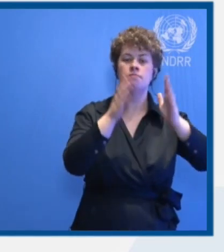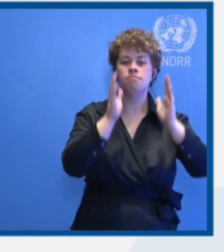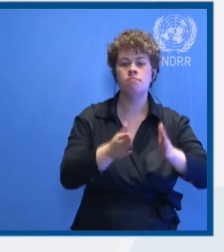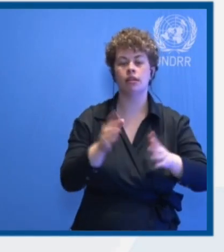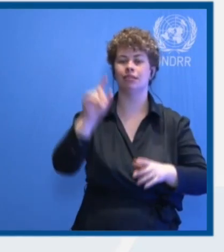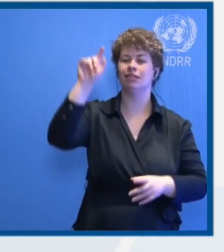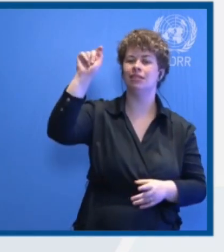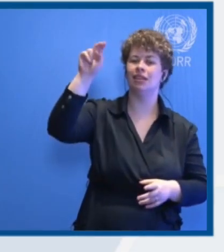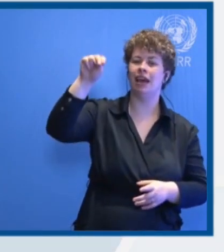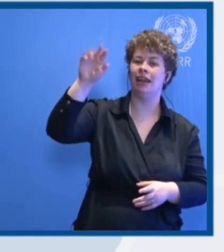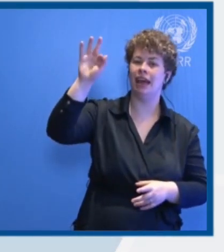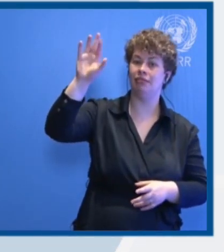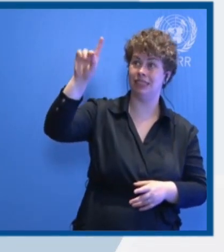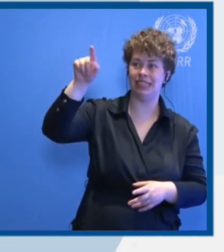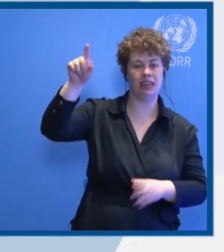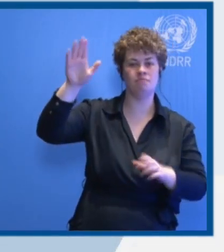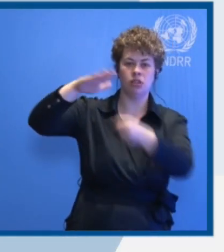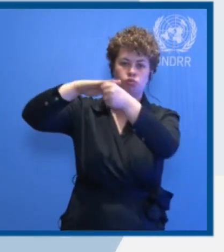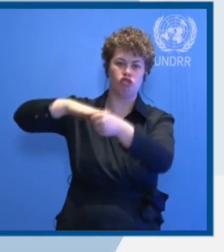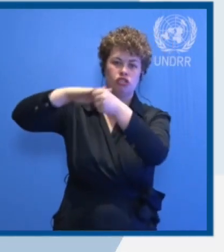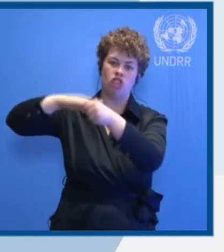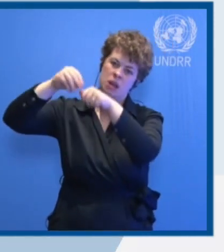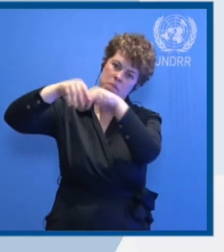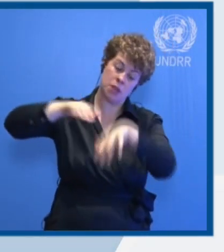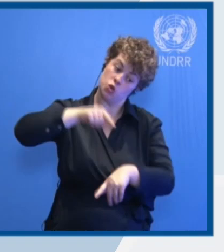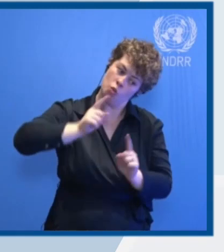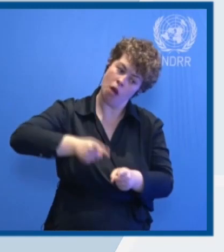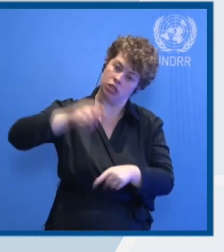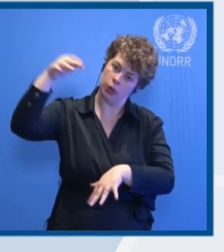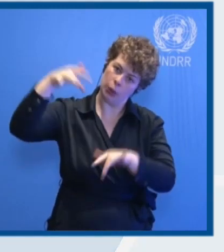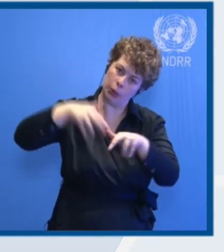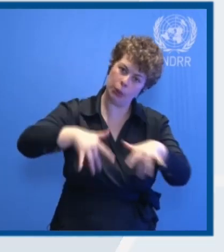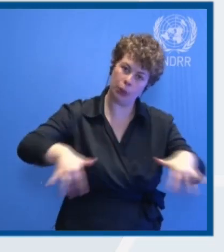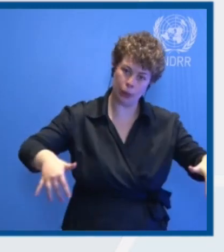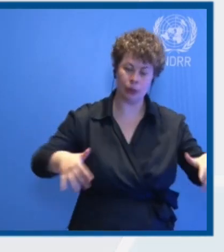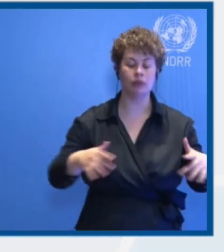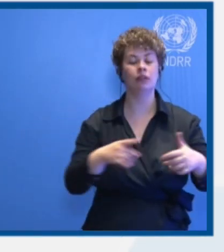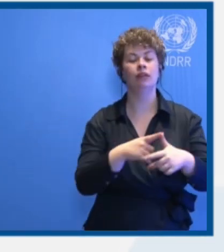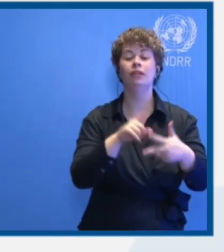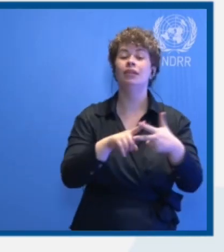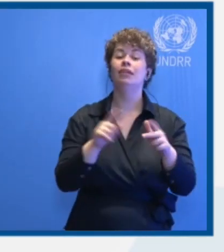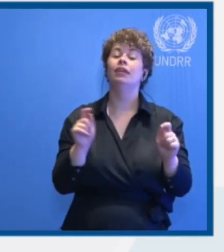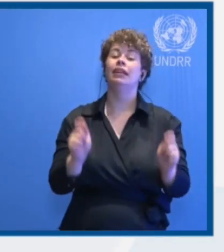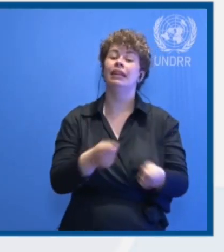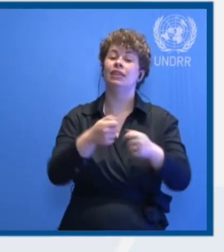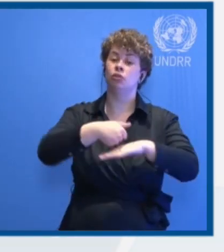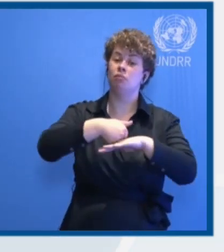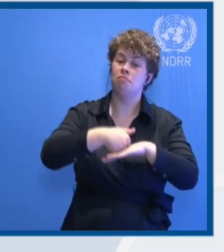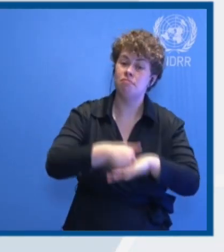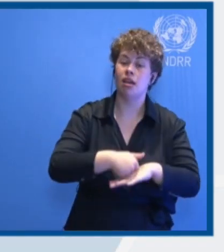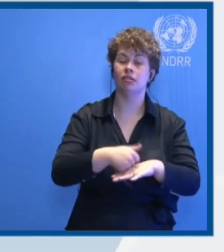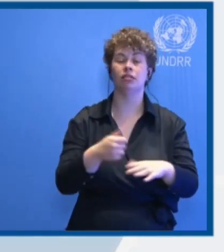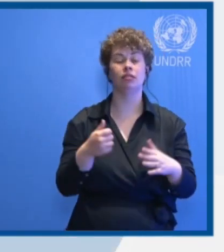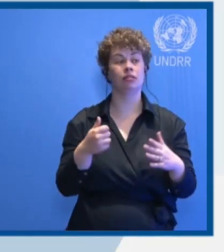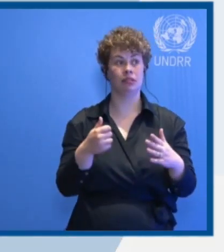we need natural disclosures, we need implementation of nature-based solutions to be required as